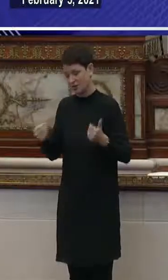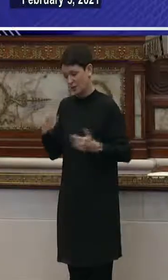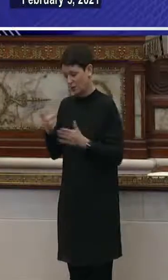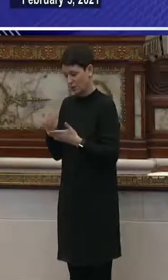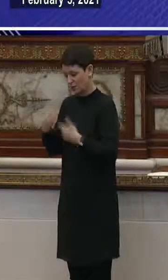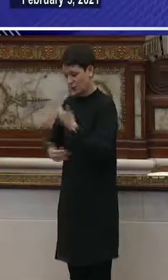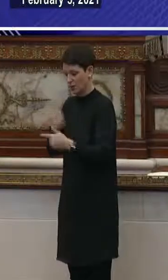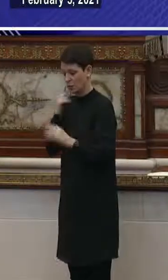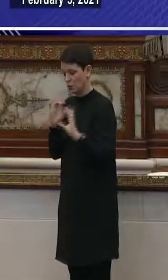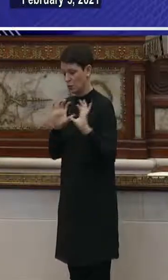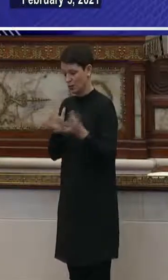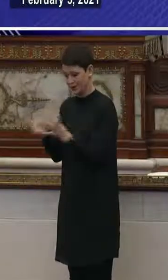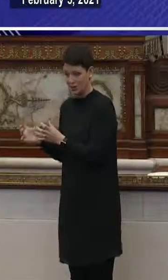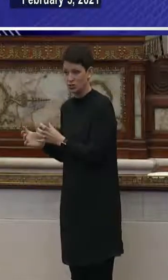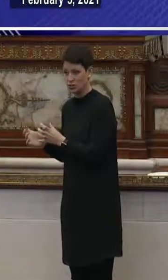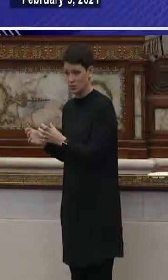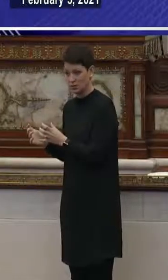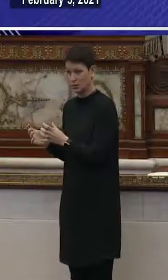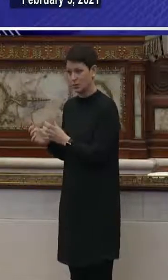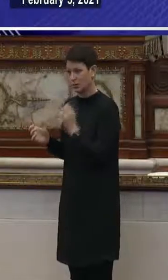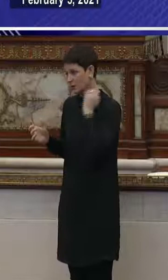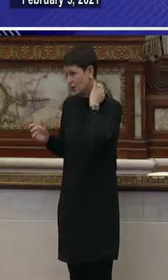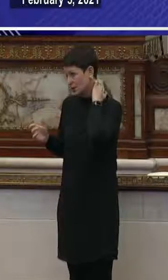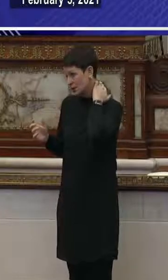for organizations that